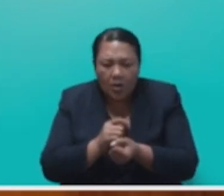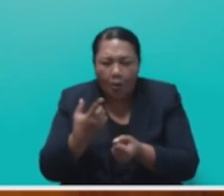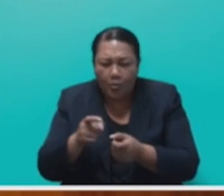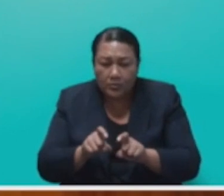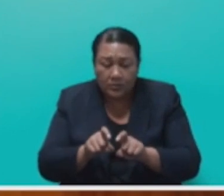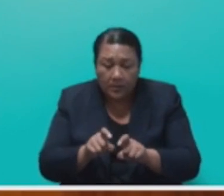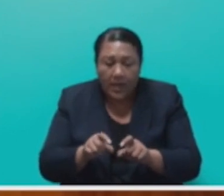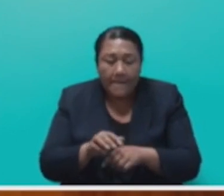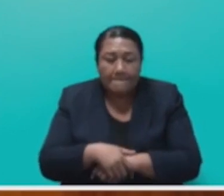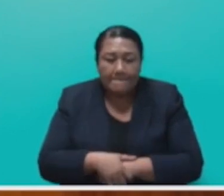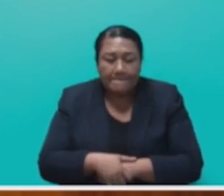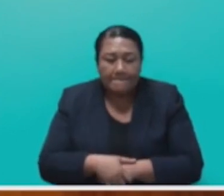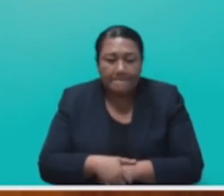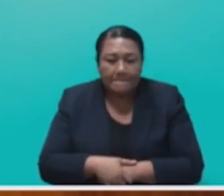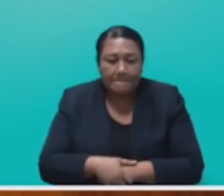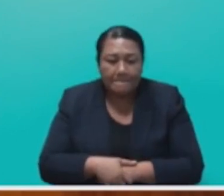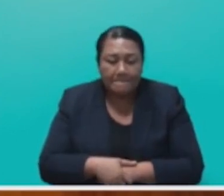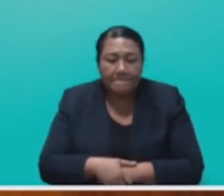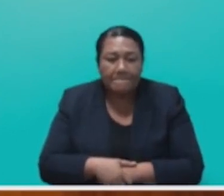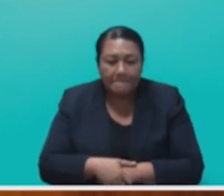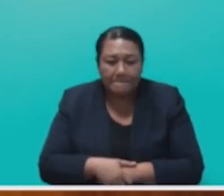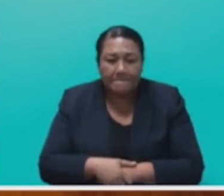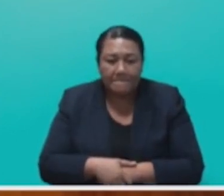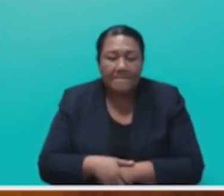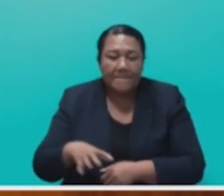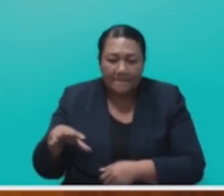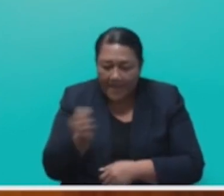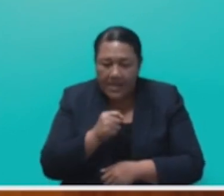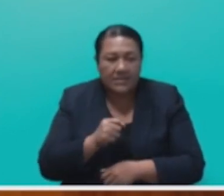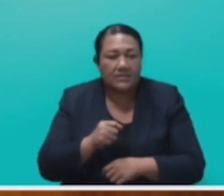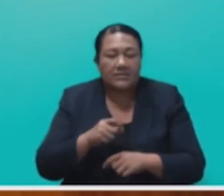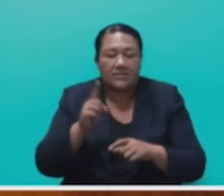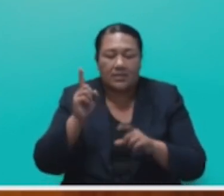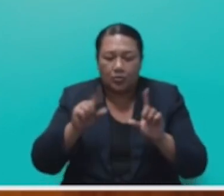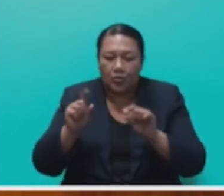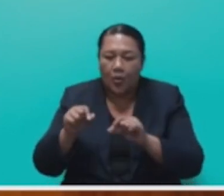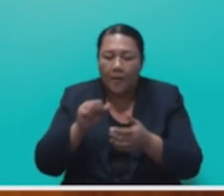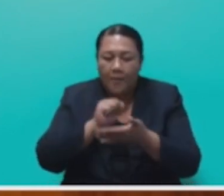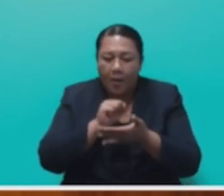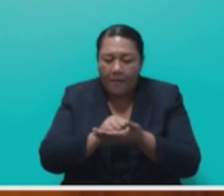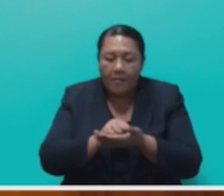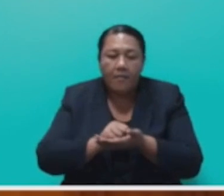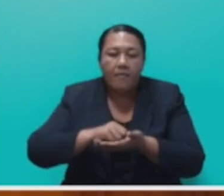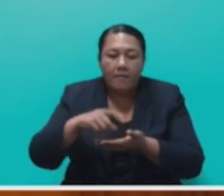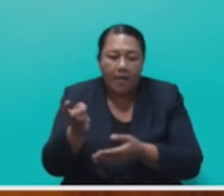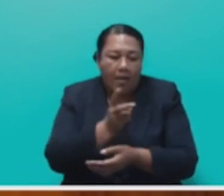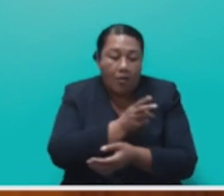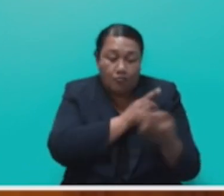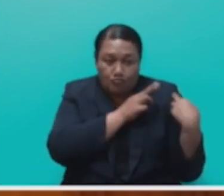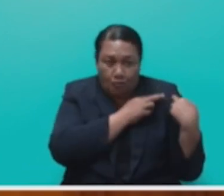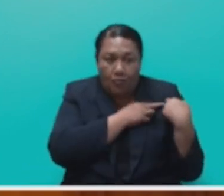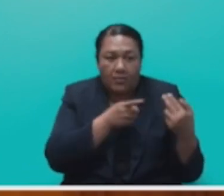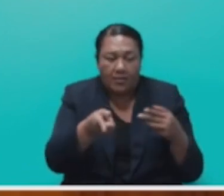understand, Honourable Speaker, that precedent plays a vital role in legal systems. And other things, sir, as we do in this House. We